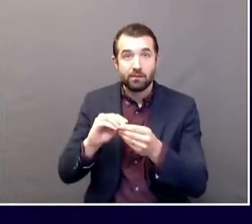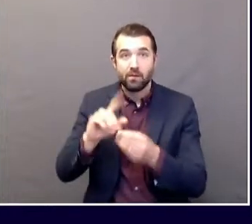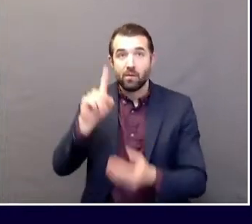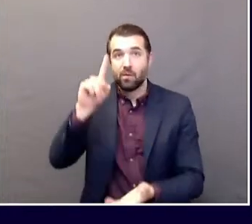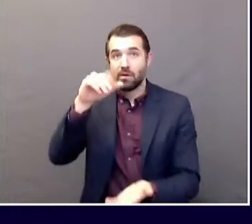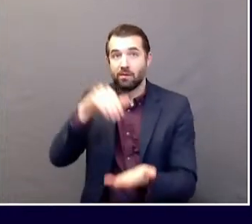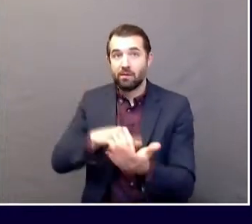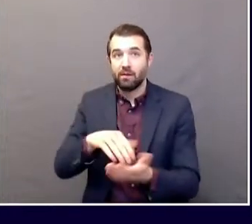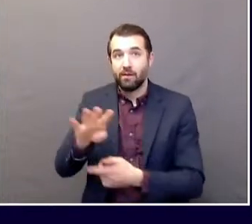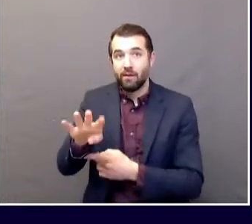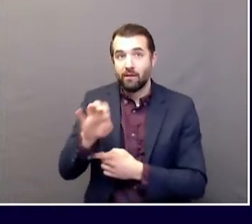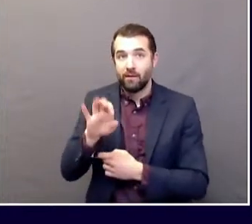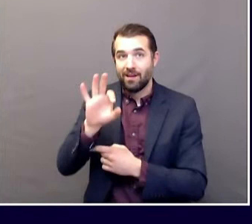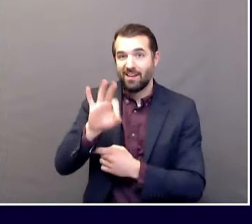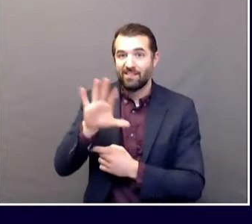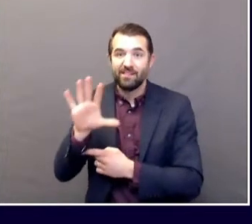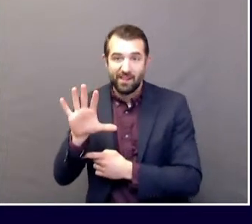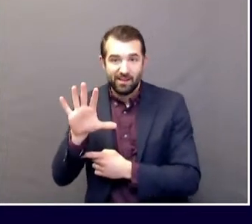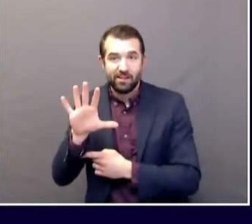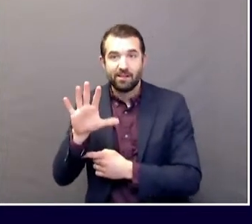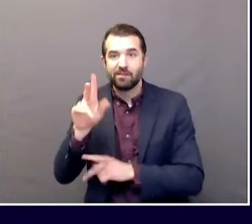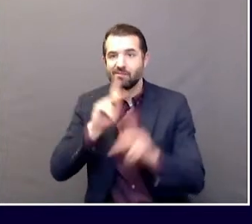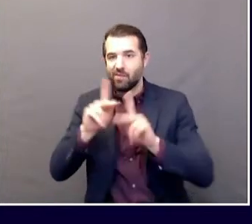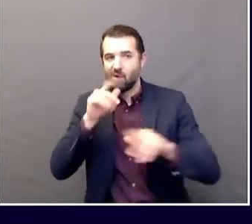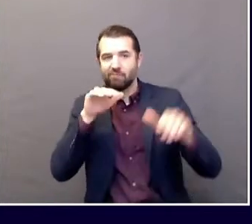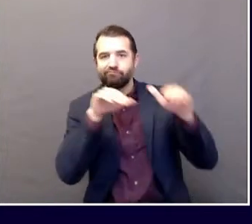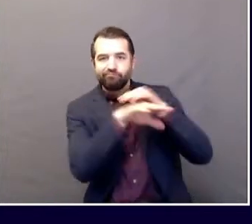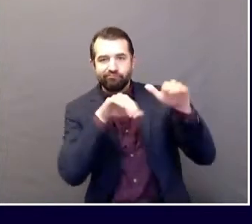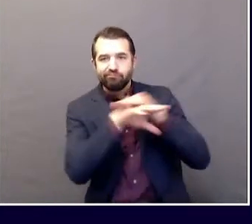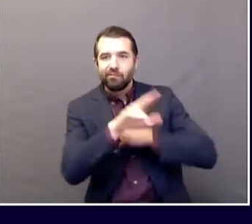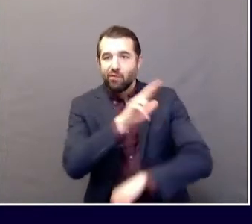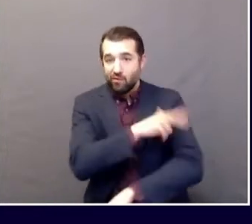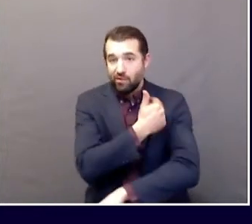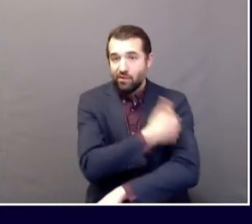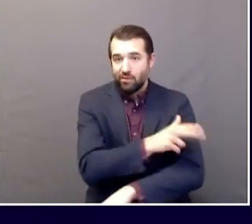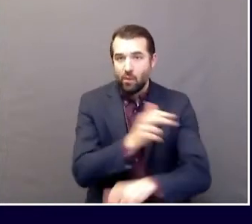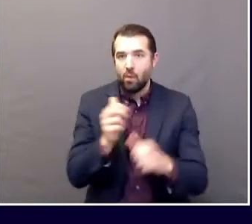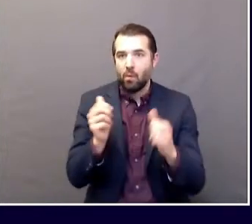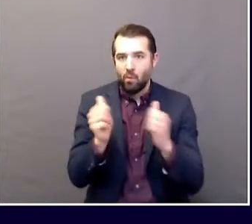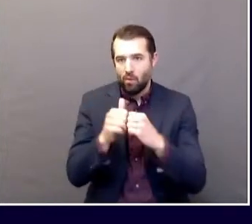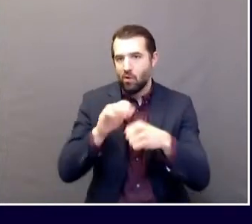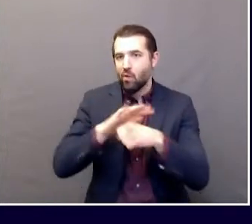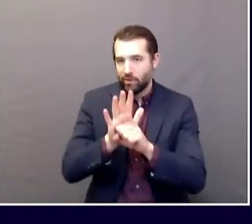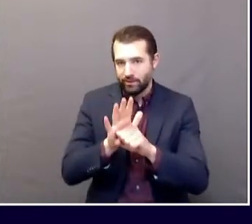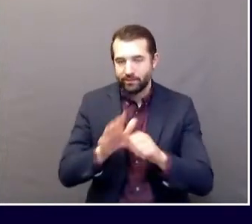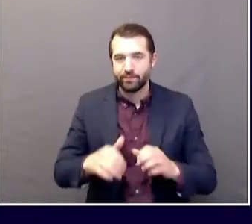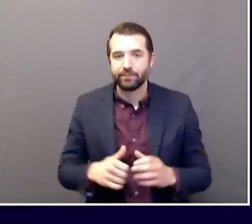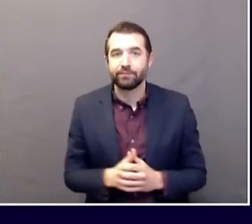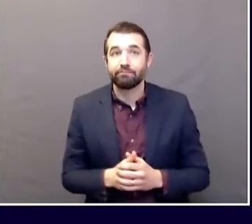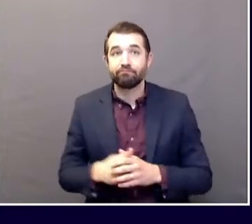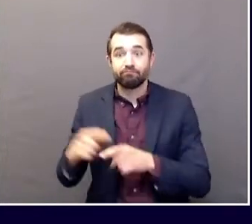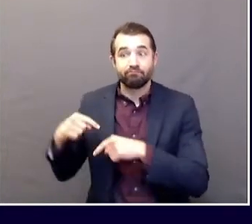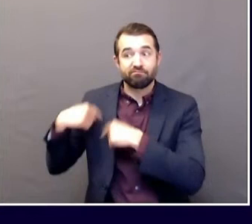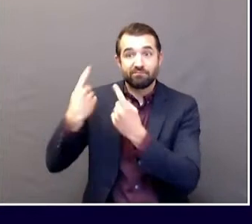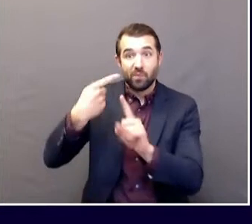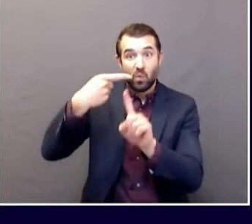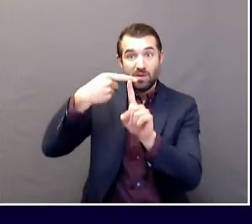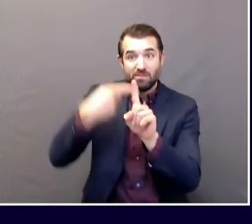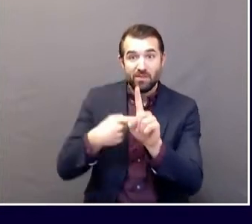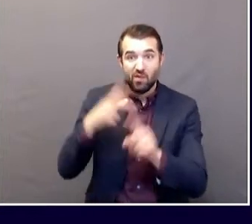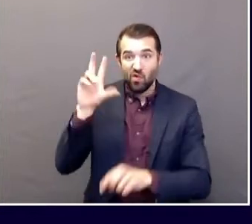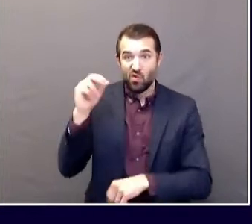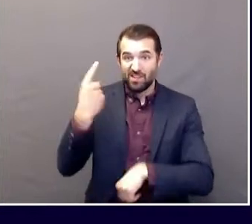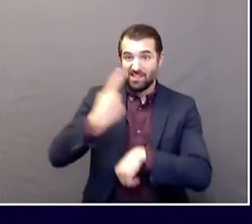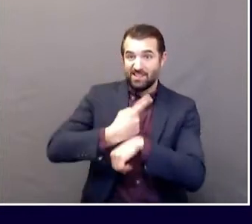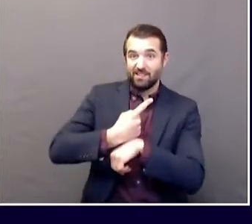1,495 people have been hospitalized with COVID-19, and in the past 30 days alone, 163 people have